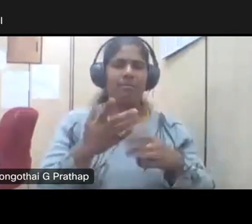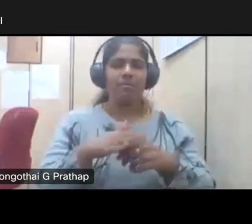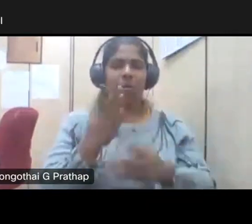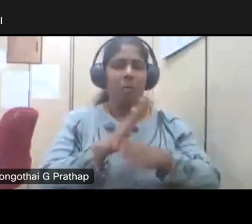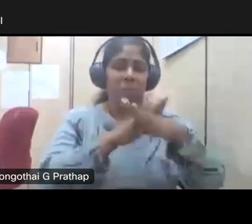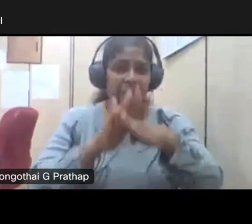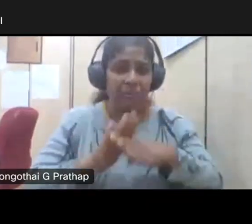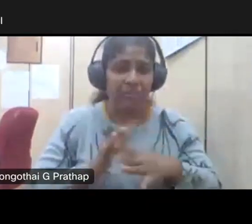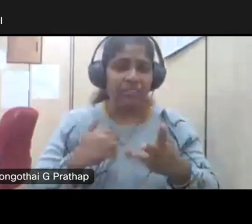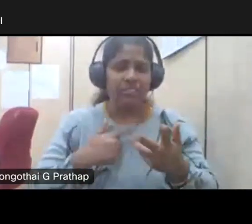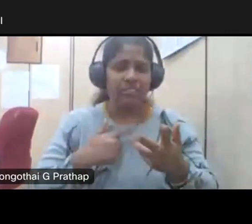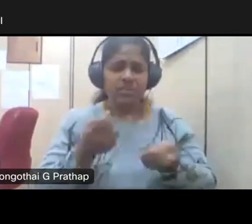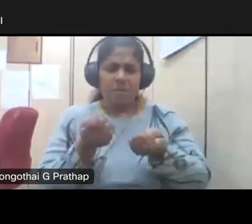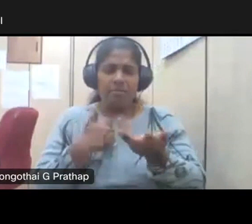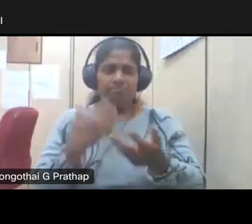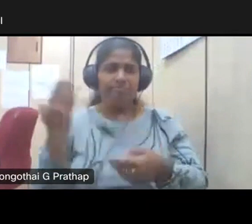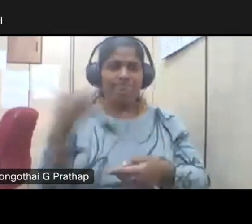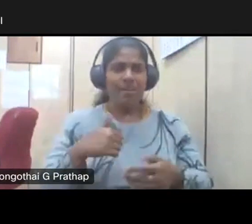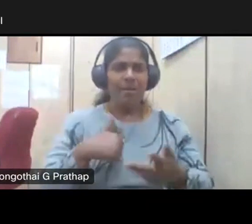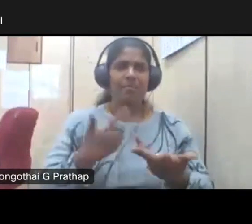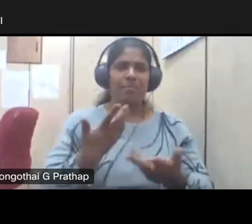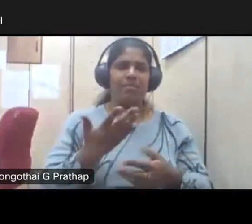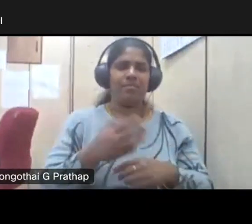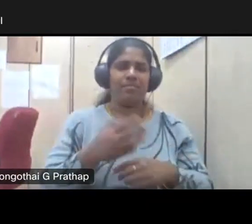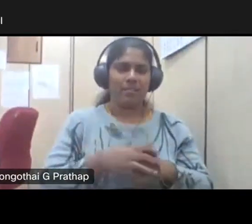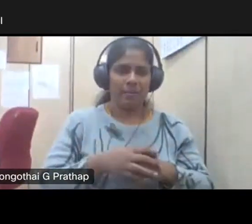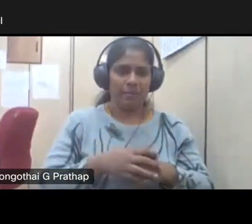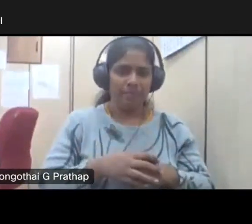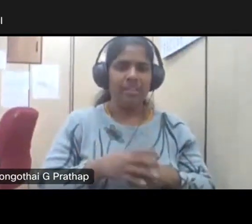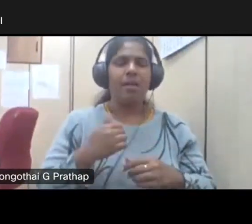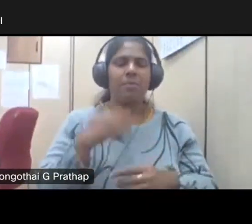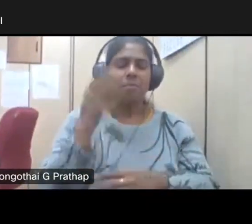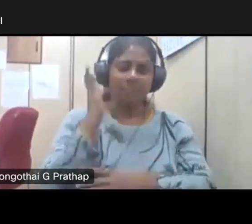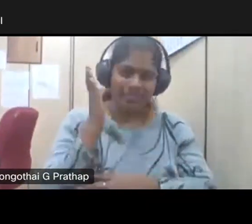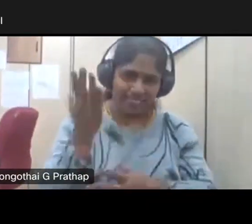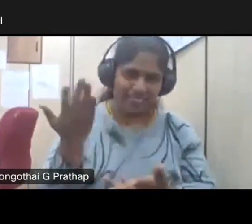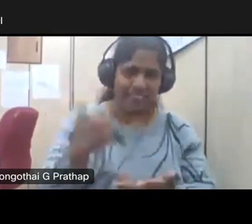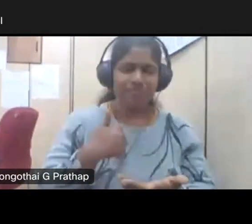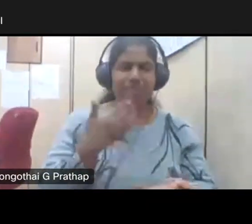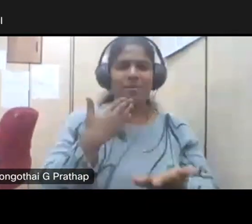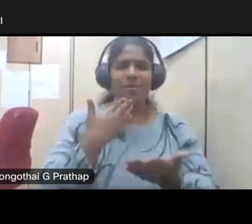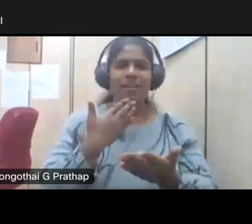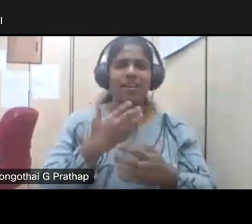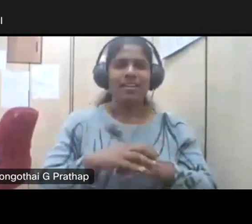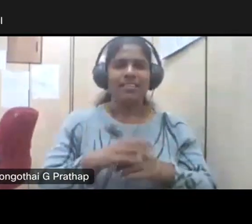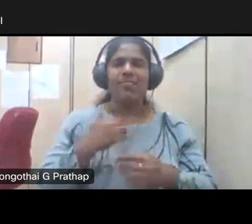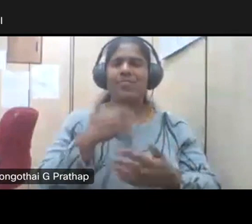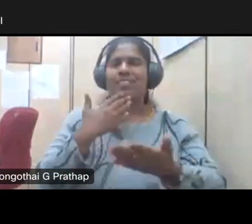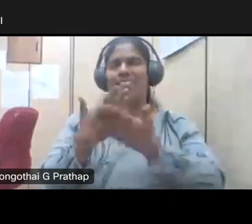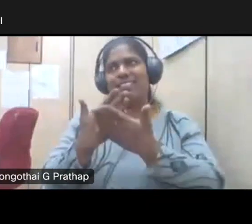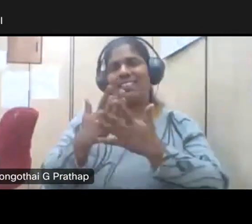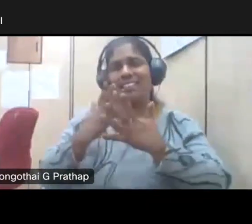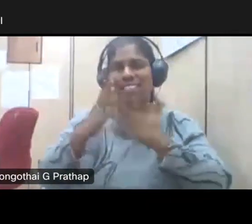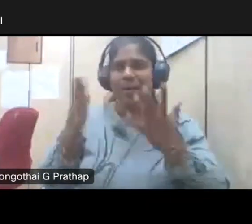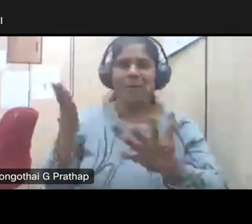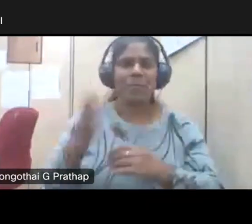still managed to come and give us a presentation. So we will definitely send her our thanks.